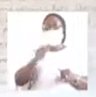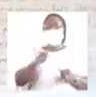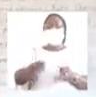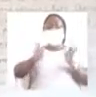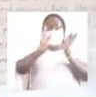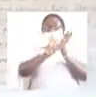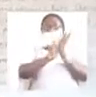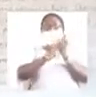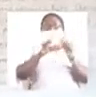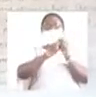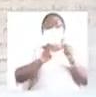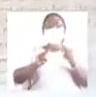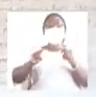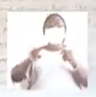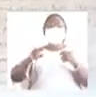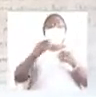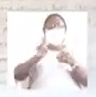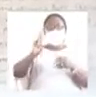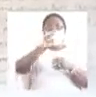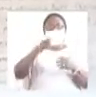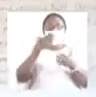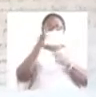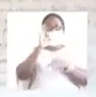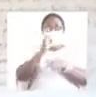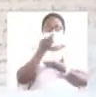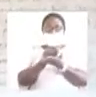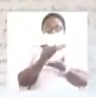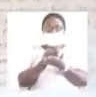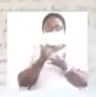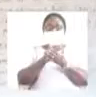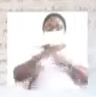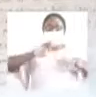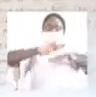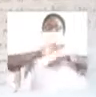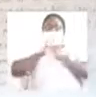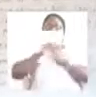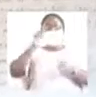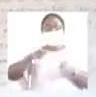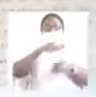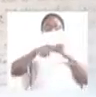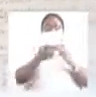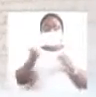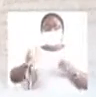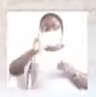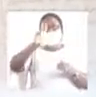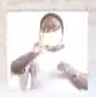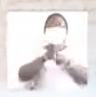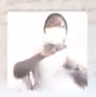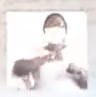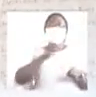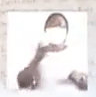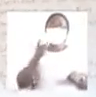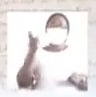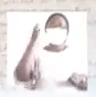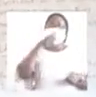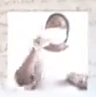spend resources to satisfy that goal. So like I was saying, it